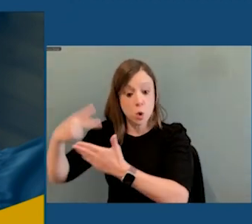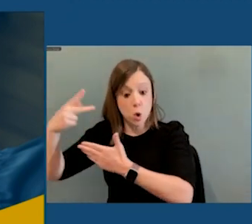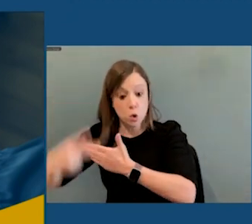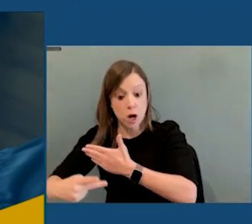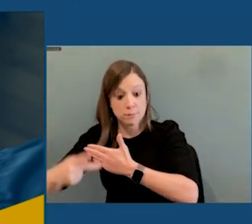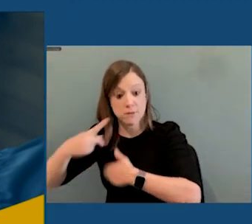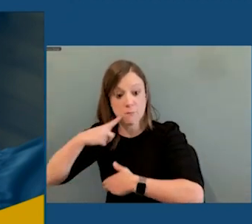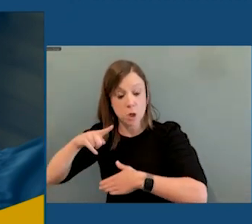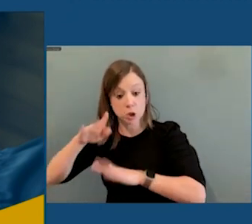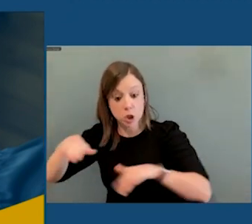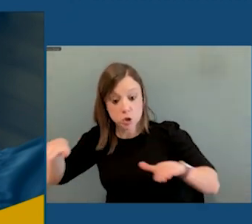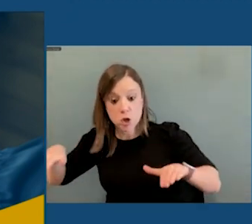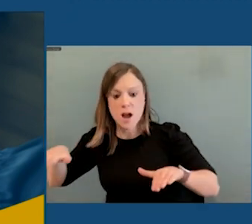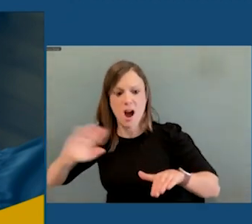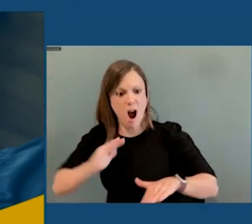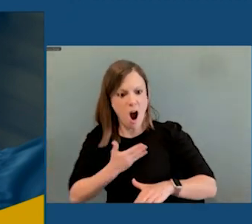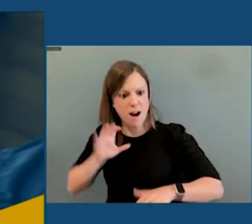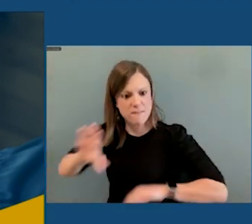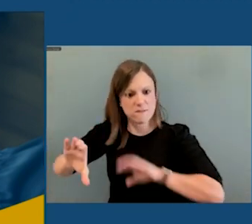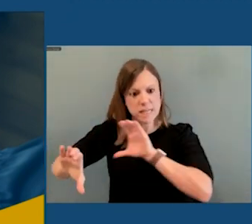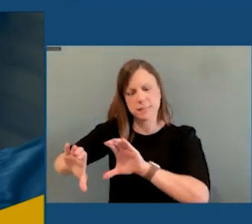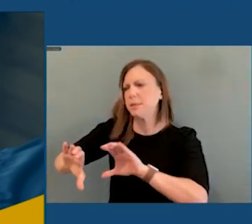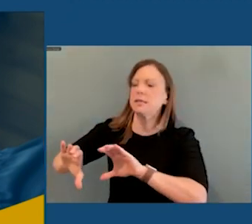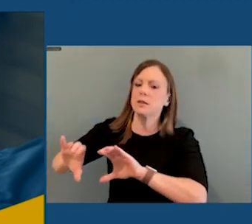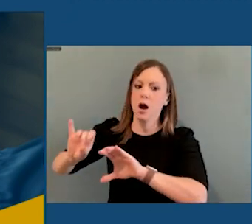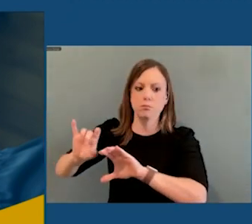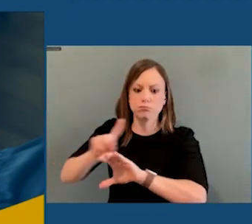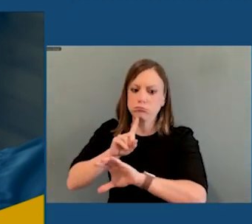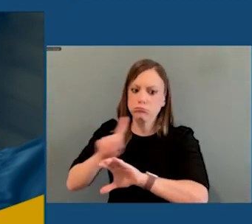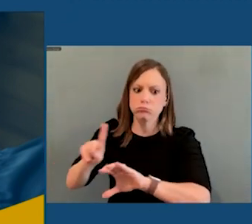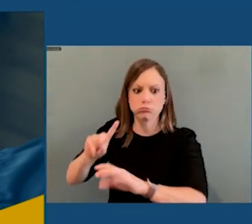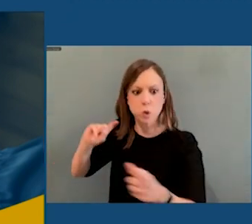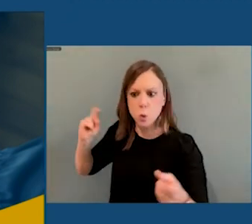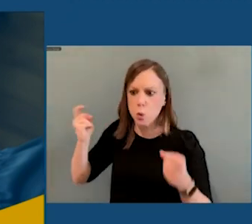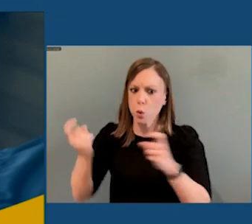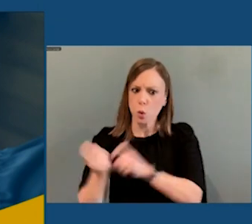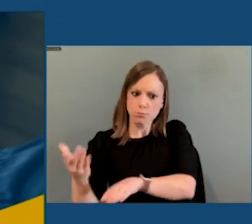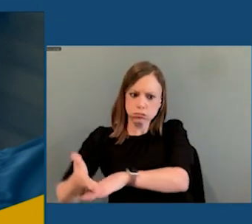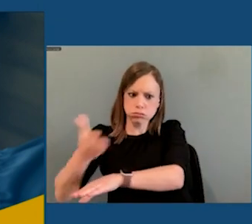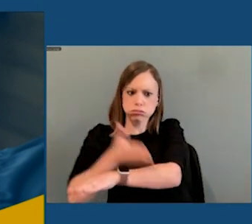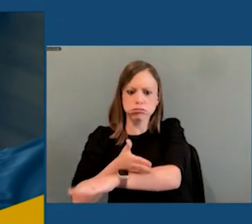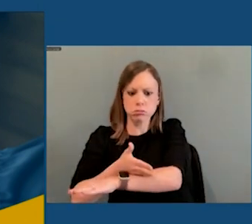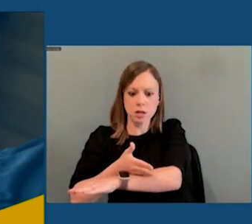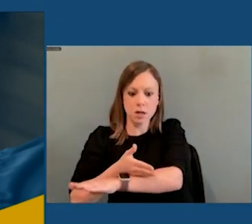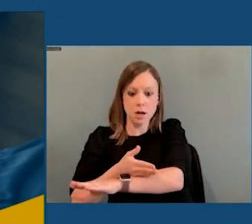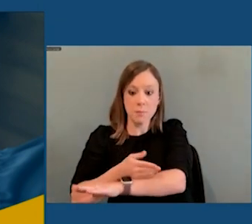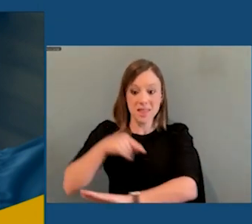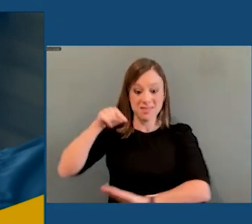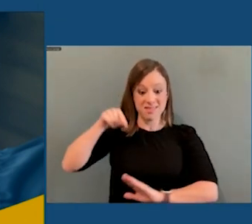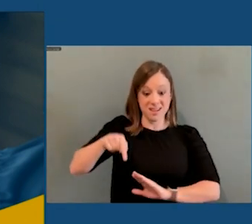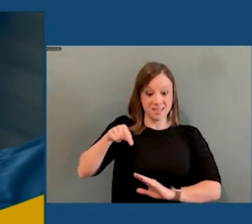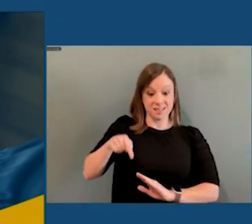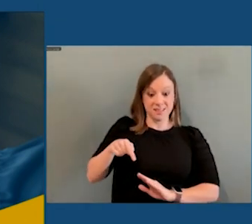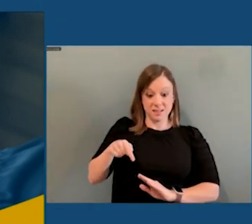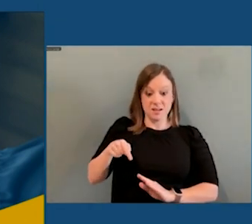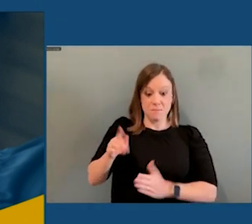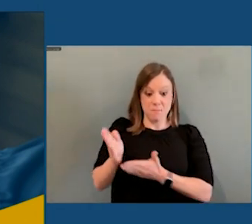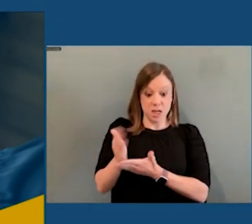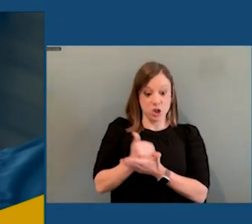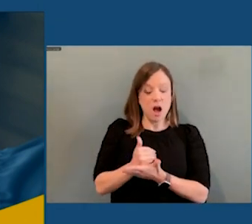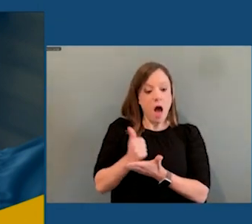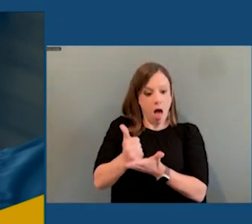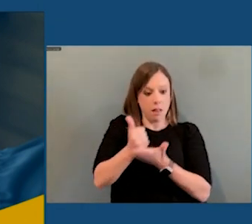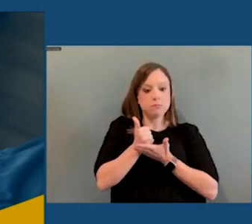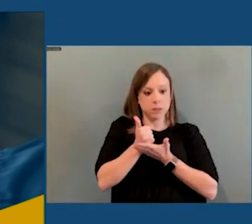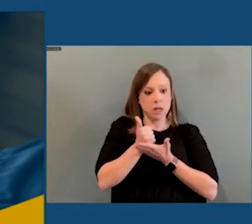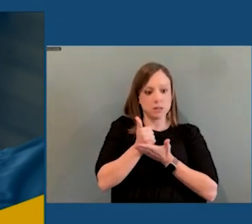a difference, and this budget will allow us to build on our progress in a number of ways. First, we're going to